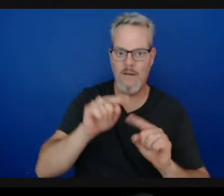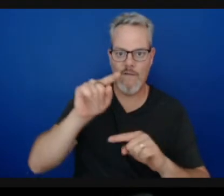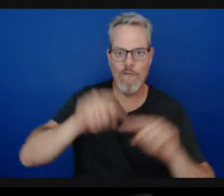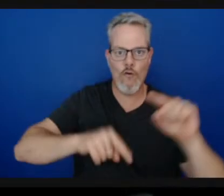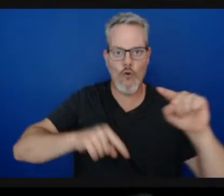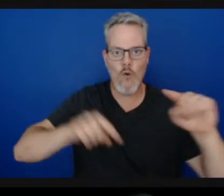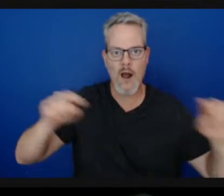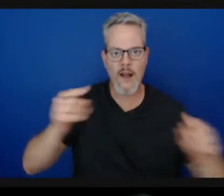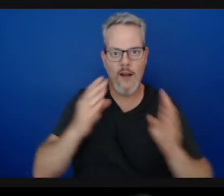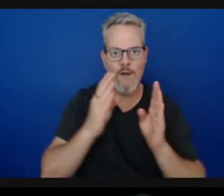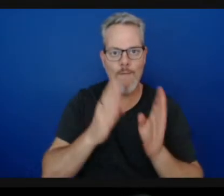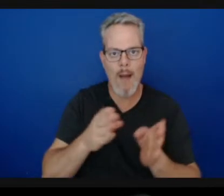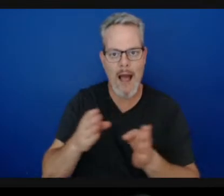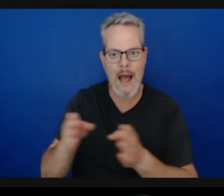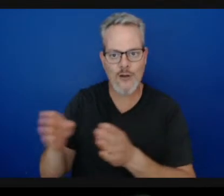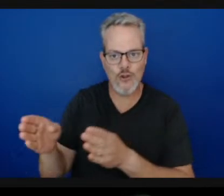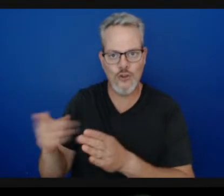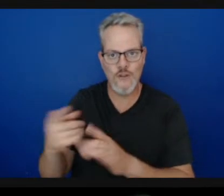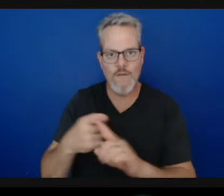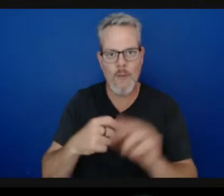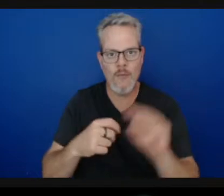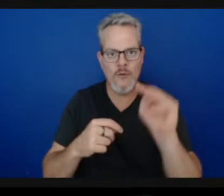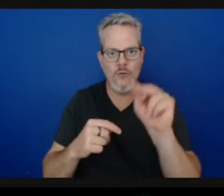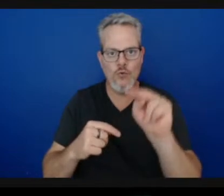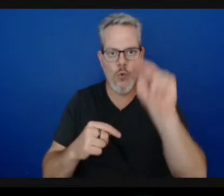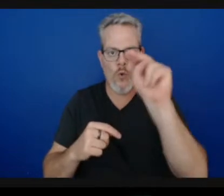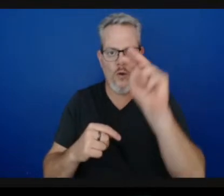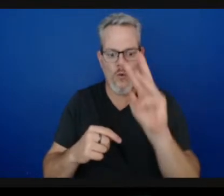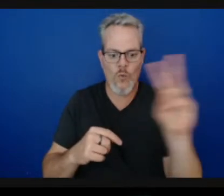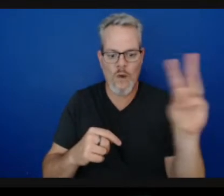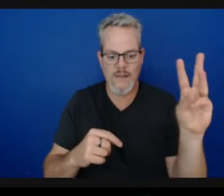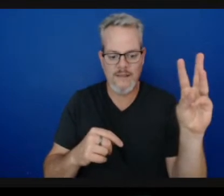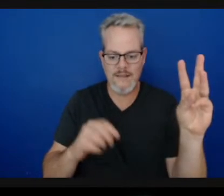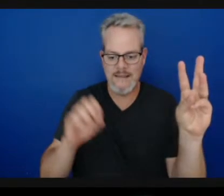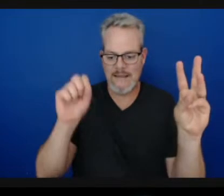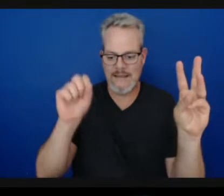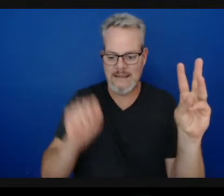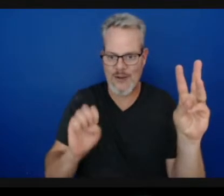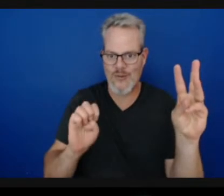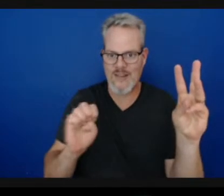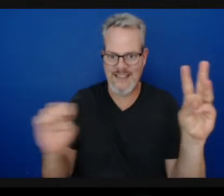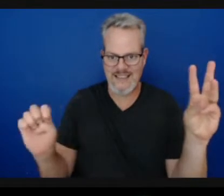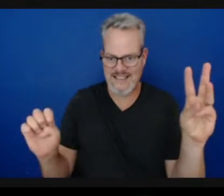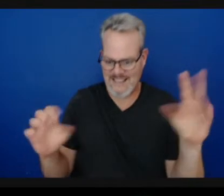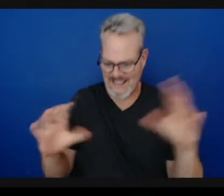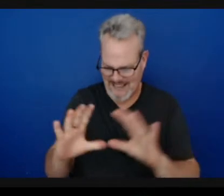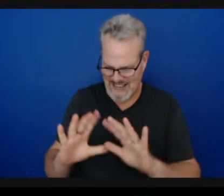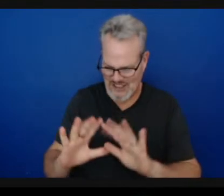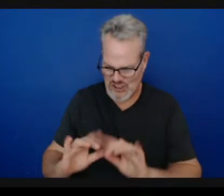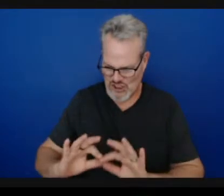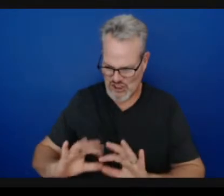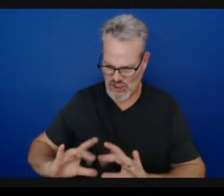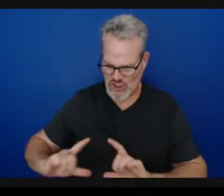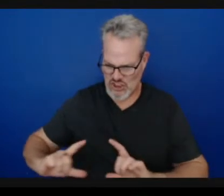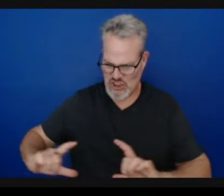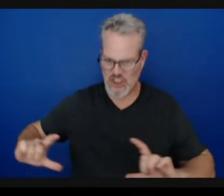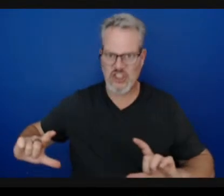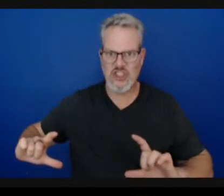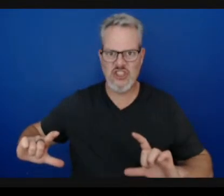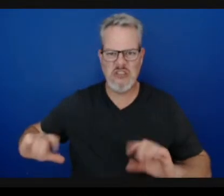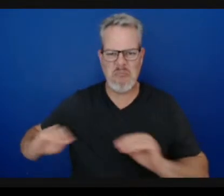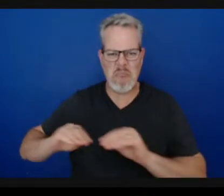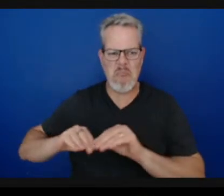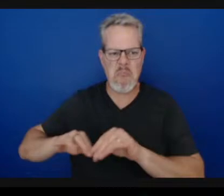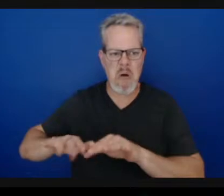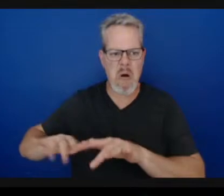pattern on the northwest side than on the southeast side, where it looks much more spread out over here. This asymmetry is just a result of